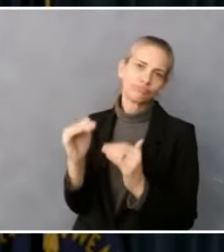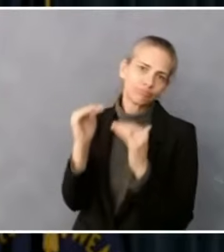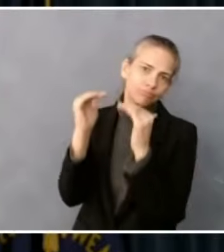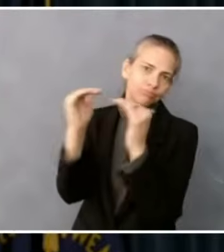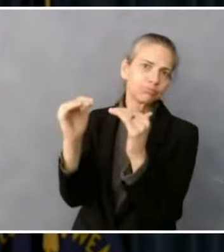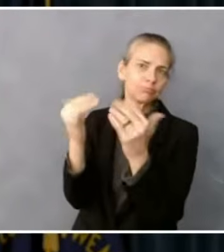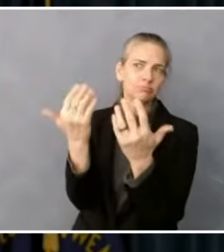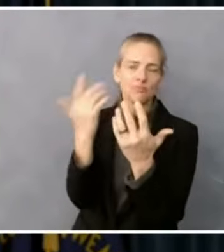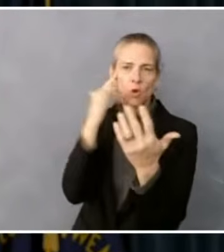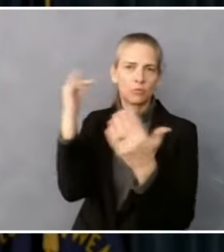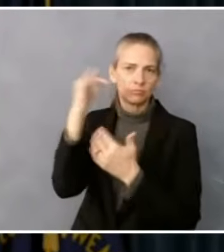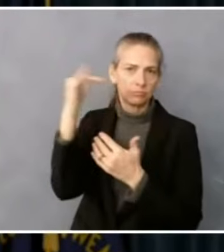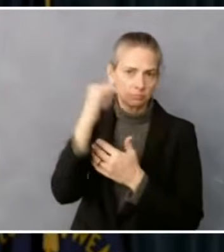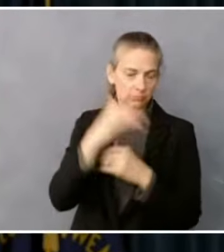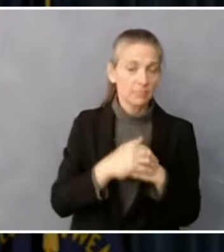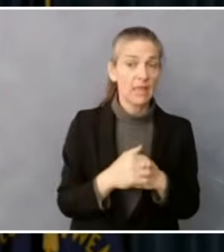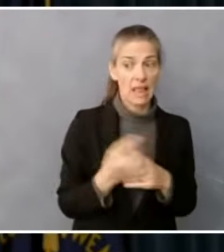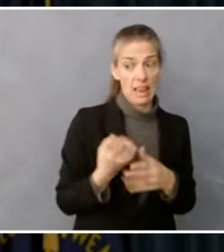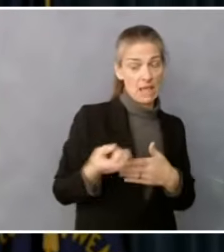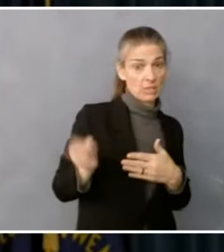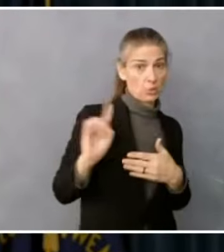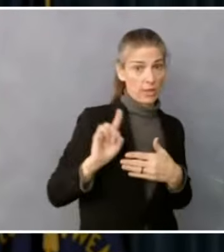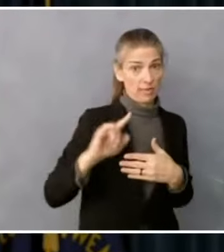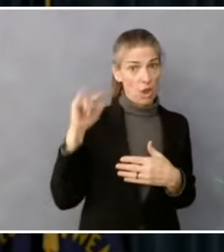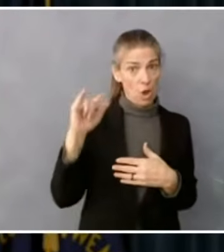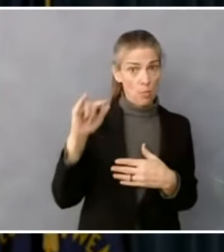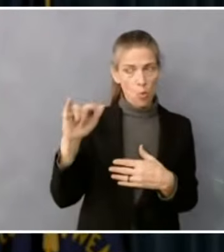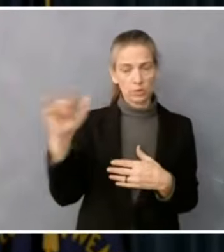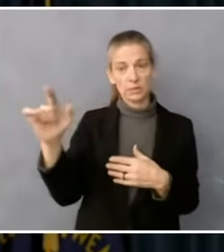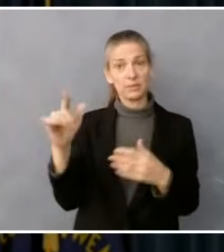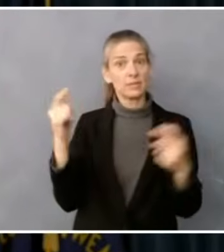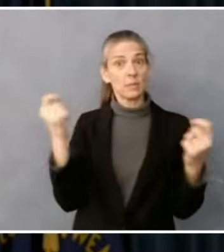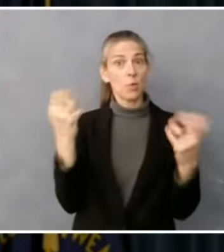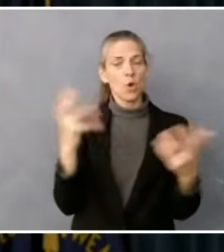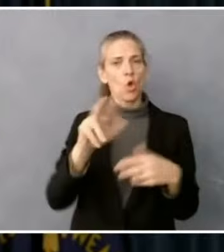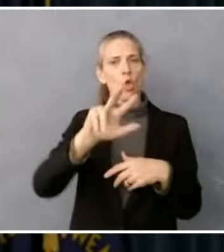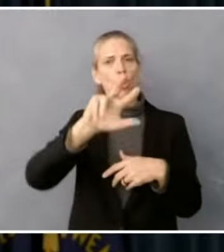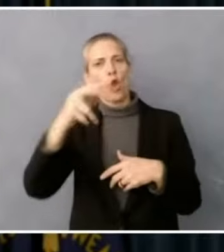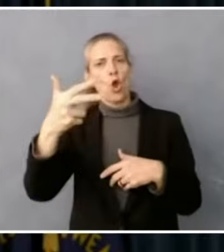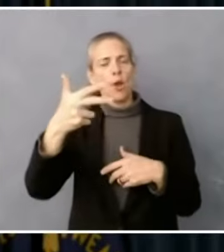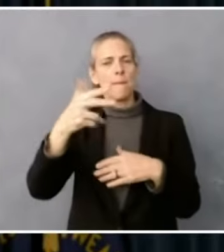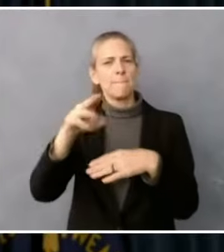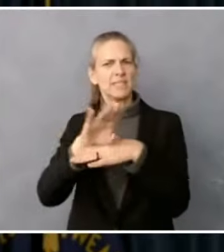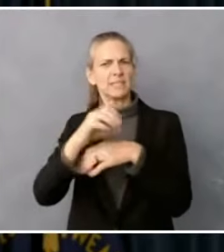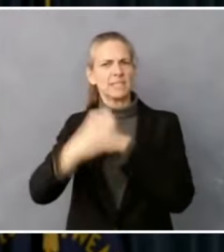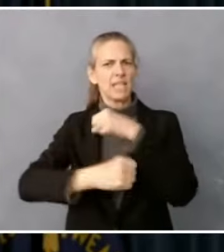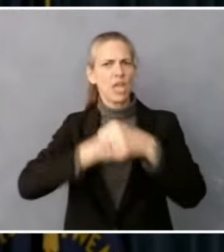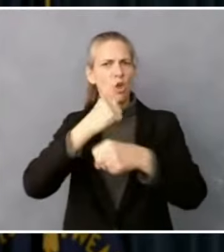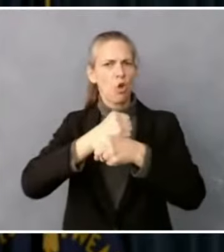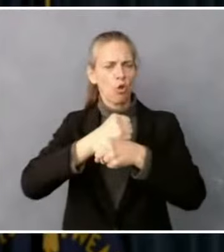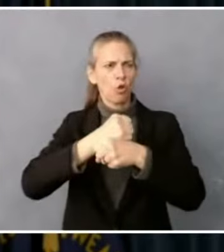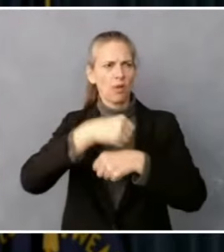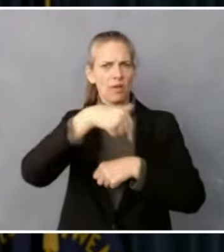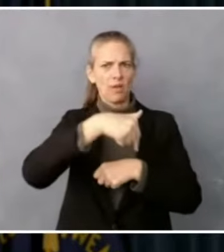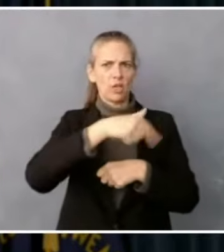week, airport officials celebrated the 3rd busiest year on record, that's 2025. Last